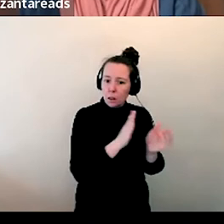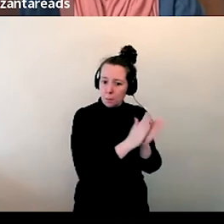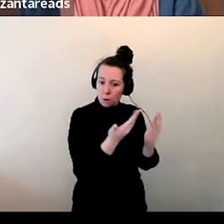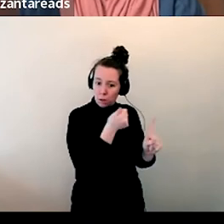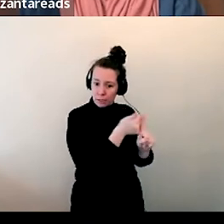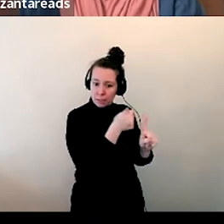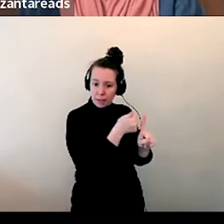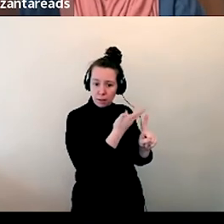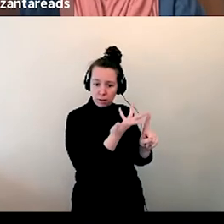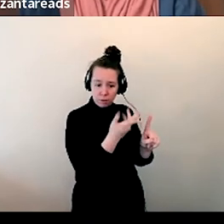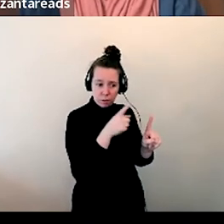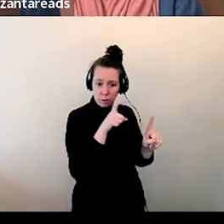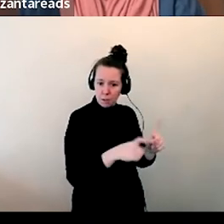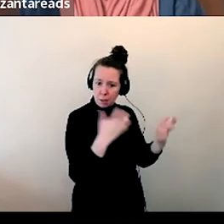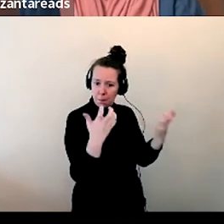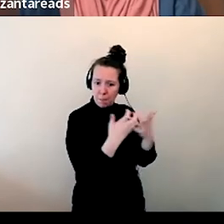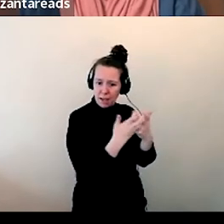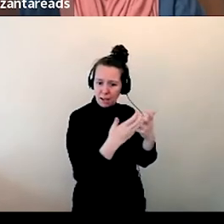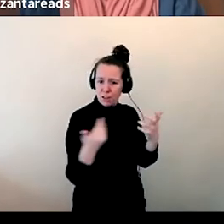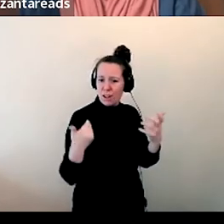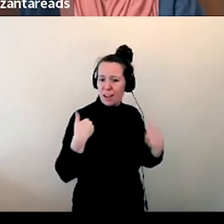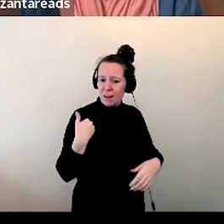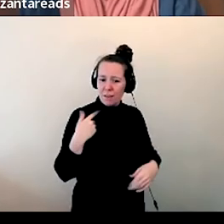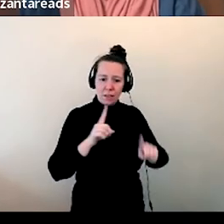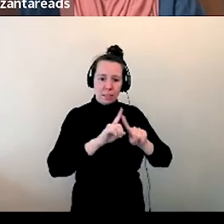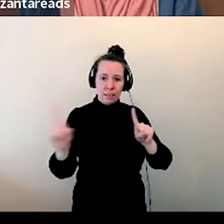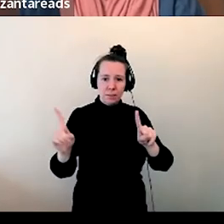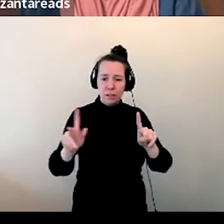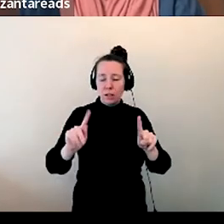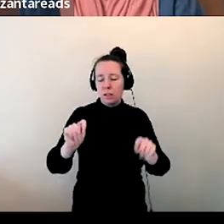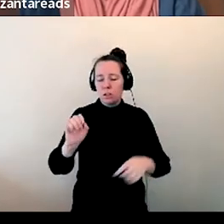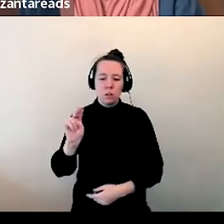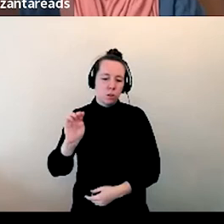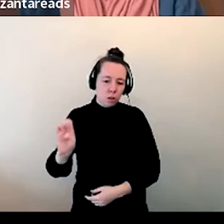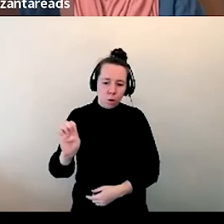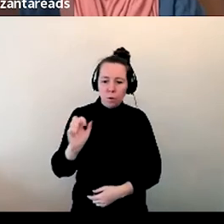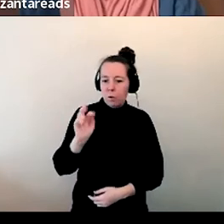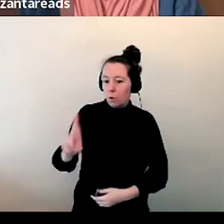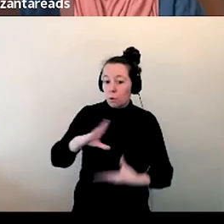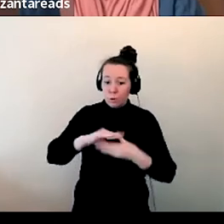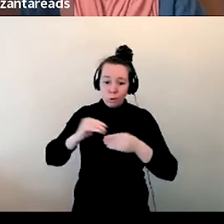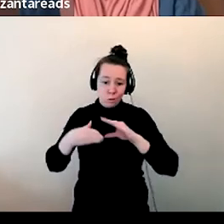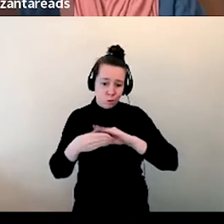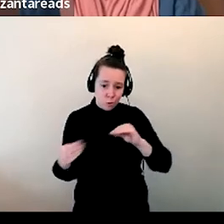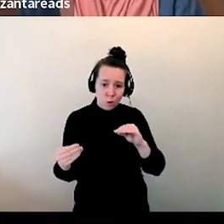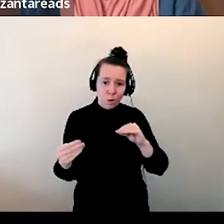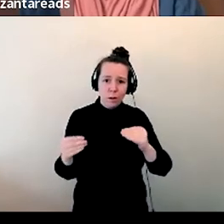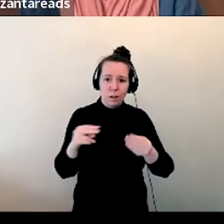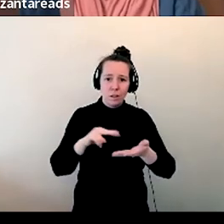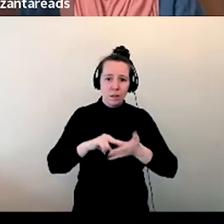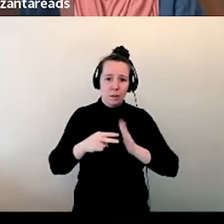of the video. And sometimes we see a dissonance of like, ooh, the content of the book does not match the way in which you're